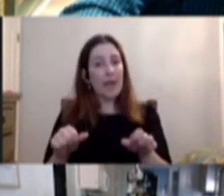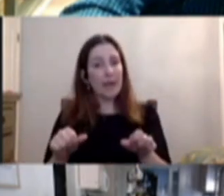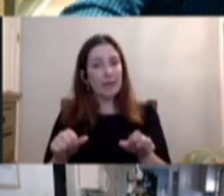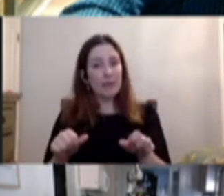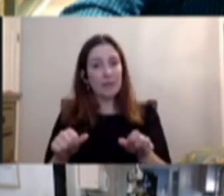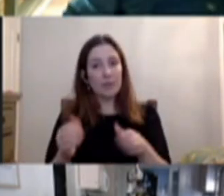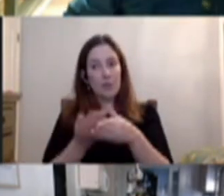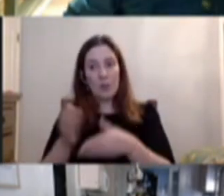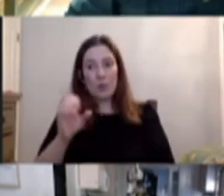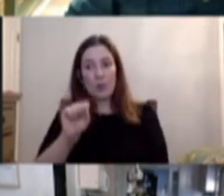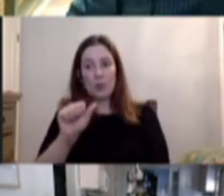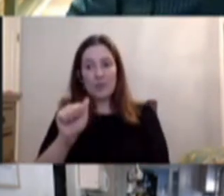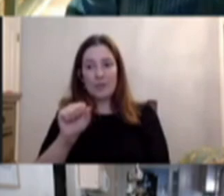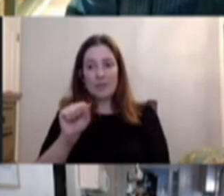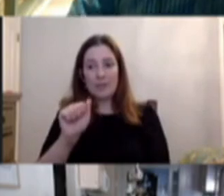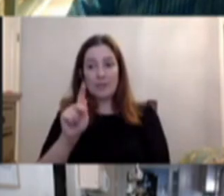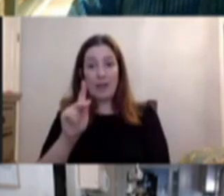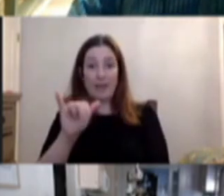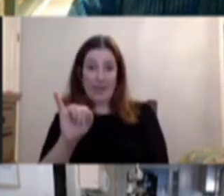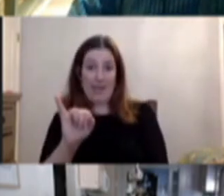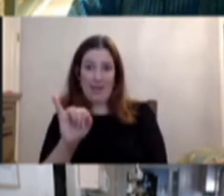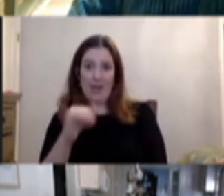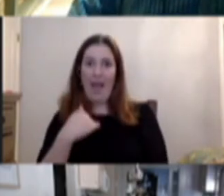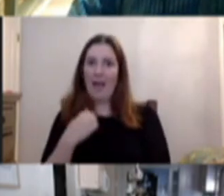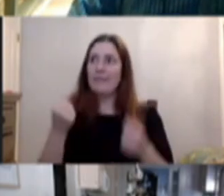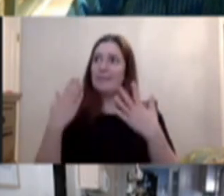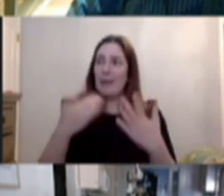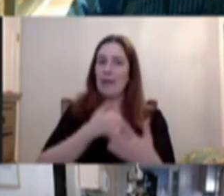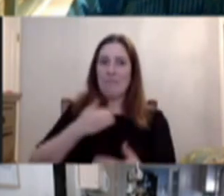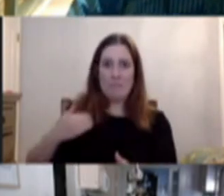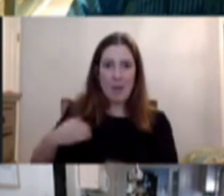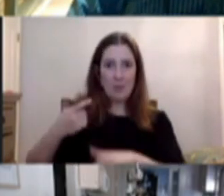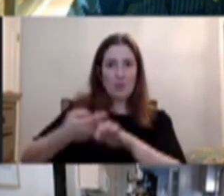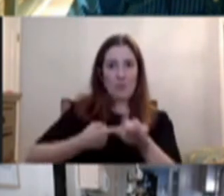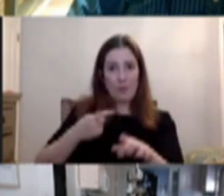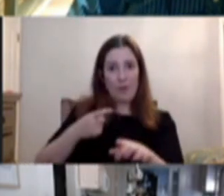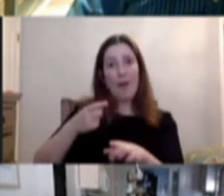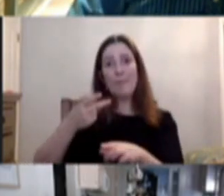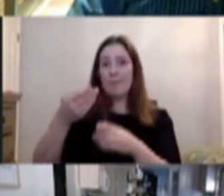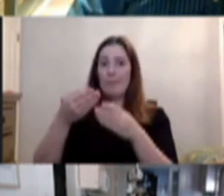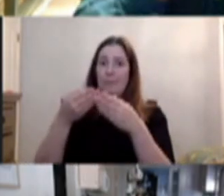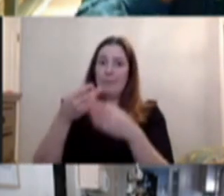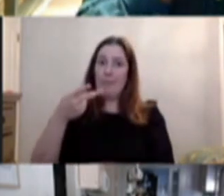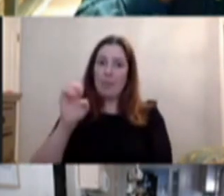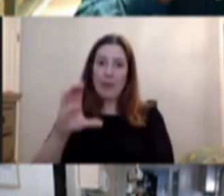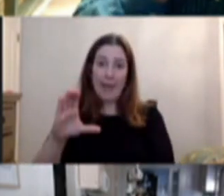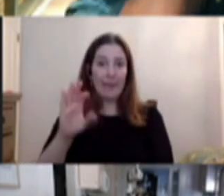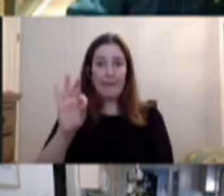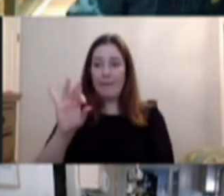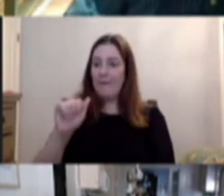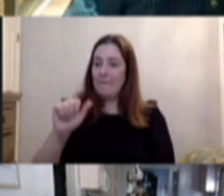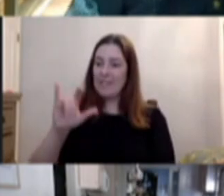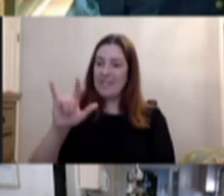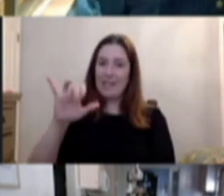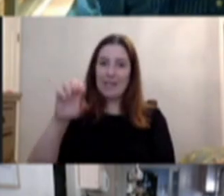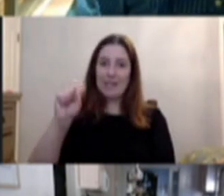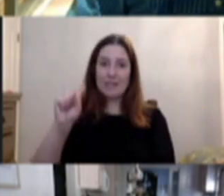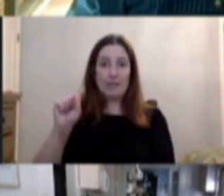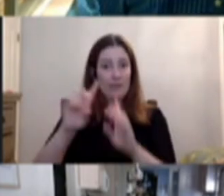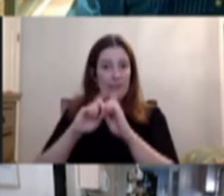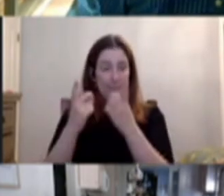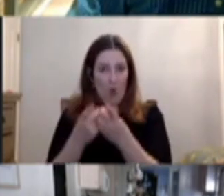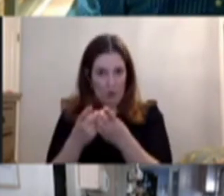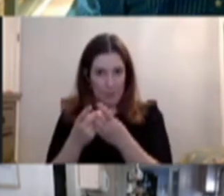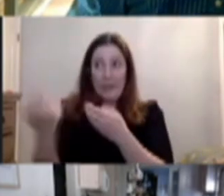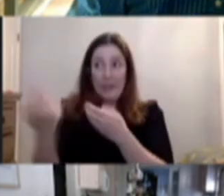of the Public Facilities Department on the line as well, Maureen Anderson and Brian Melia from the Public Facilities